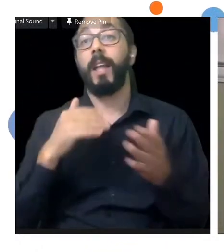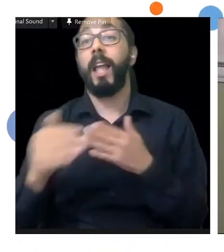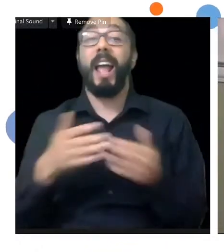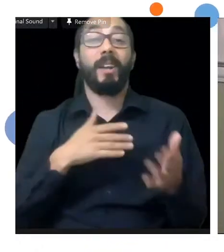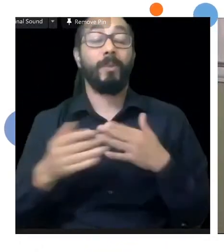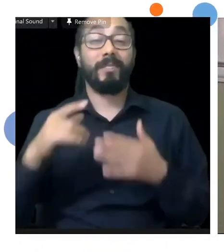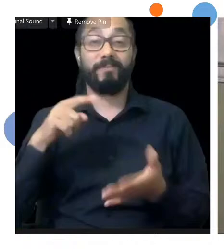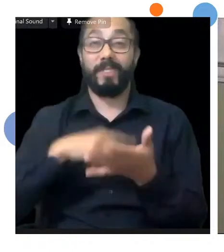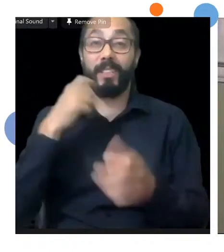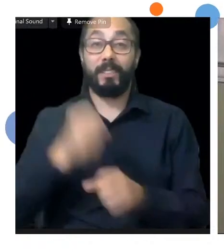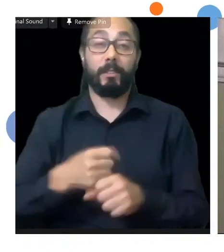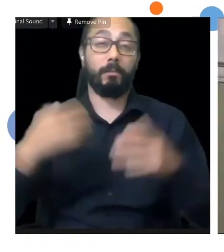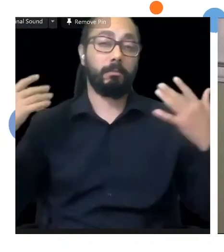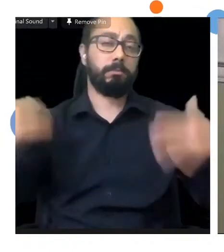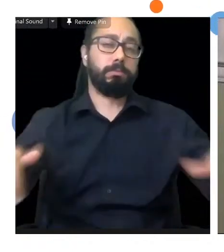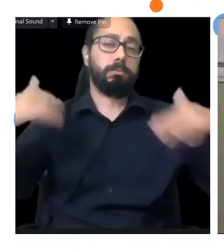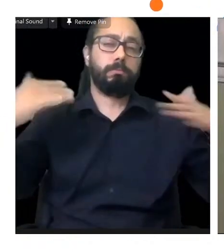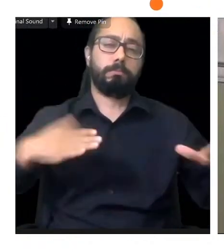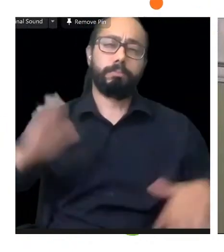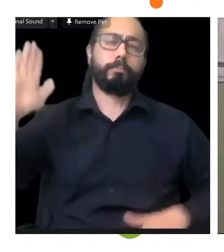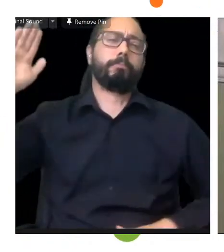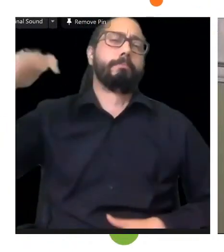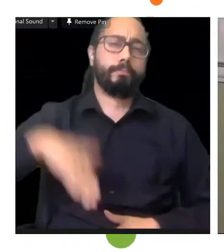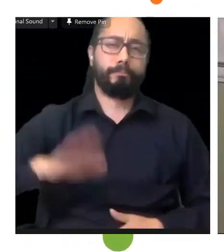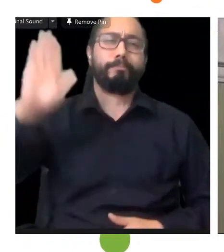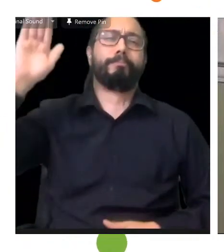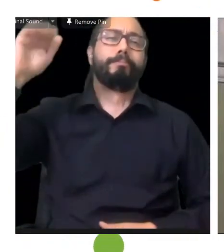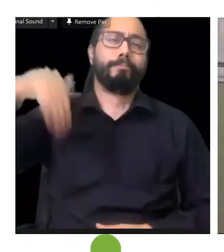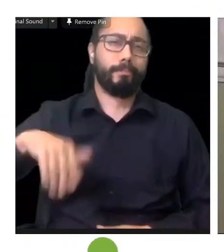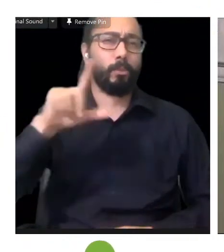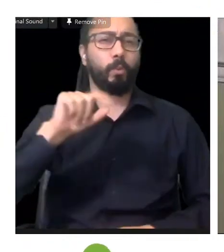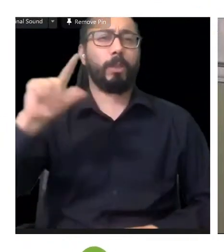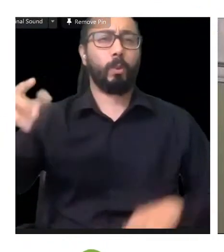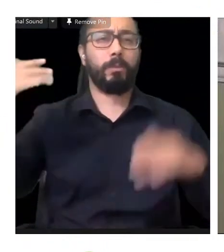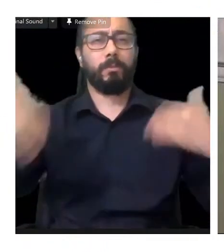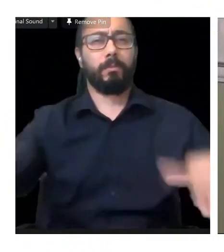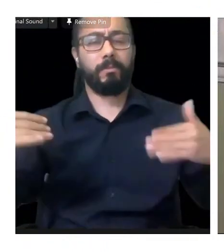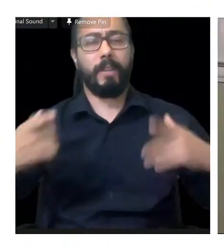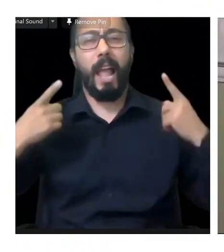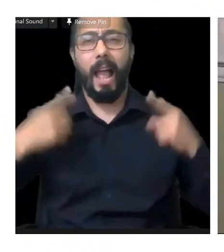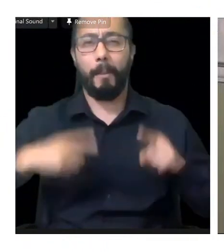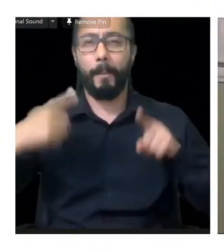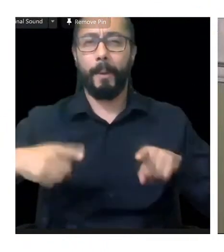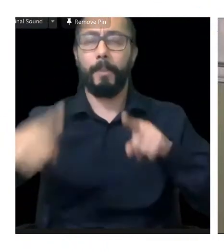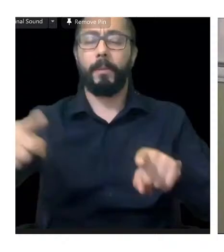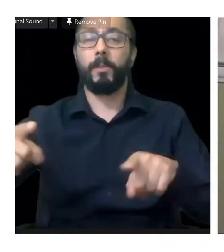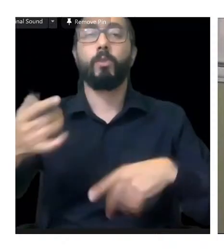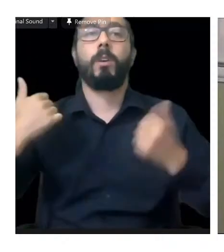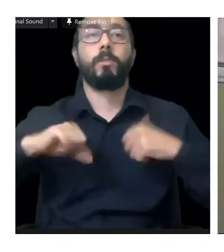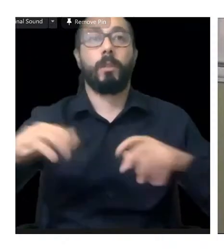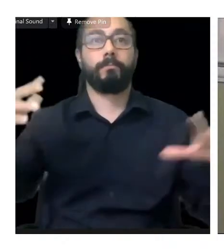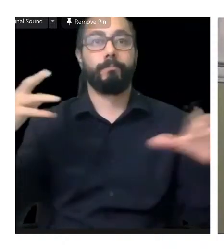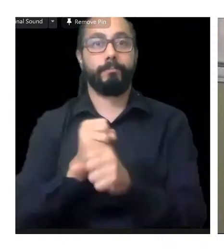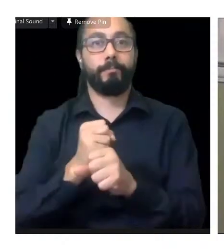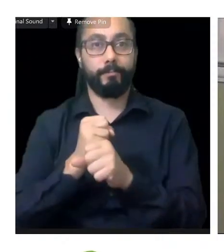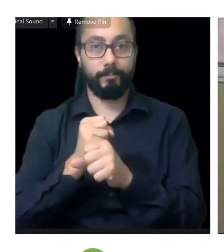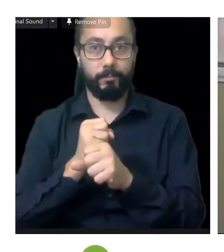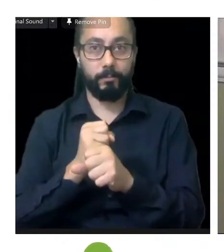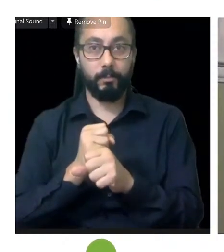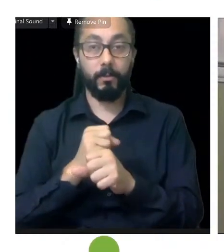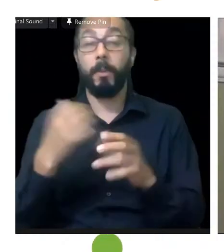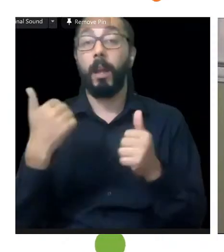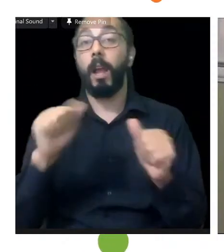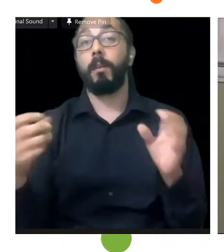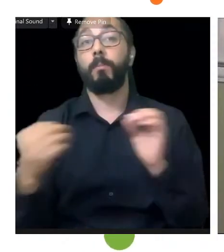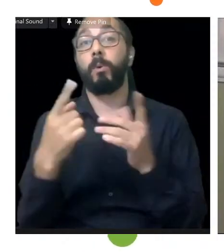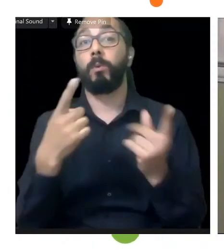year. And there's a lot, obviously, that has happened. So I'm going to try to be very brief. But if anyone has any further questions, feel free to